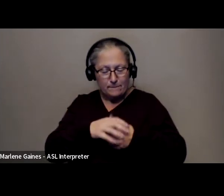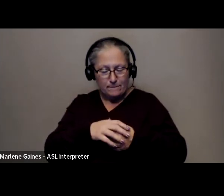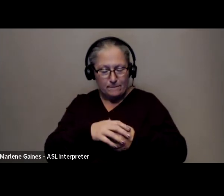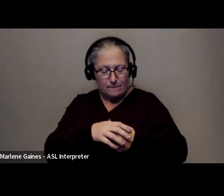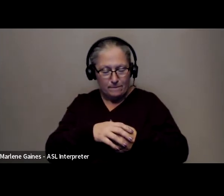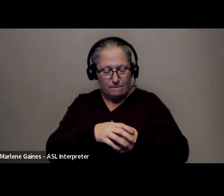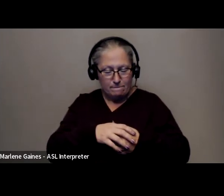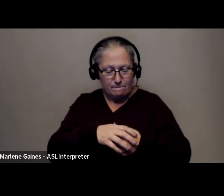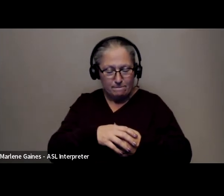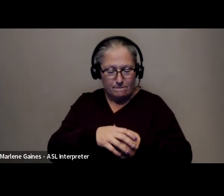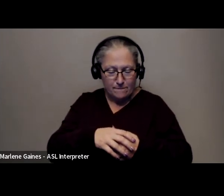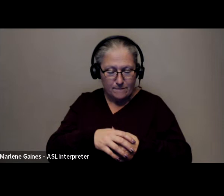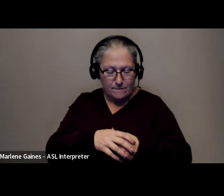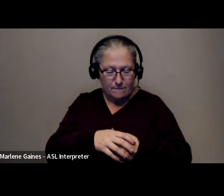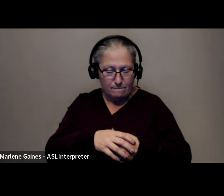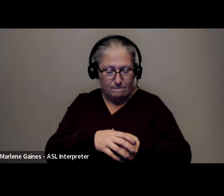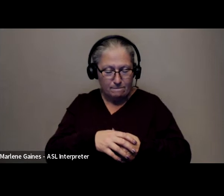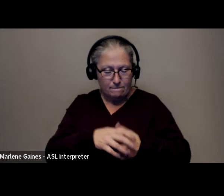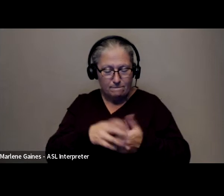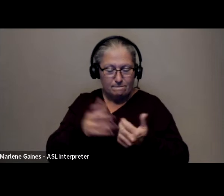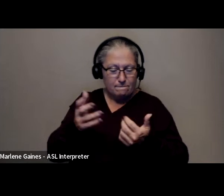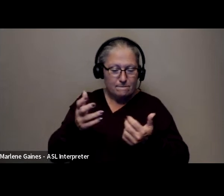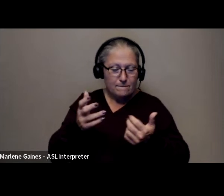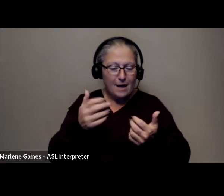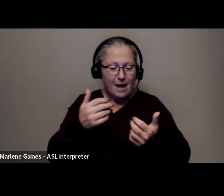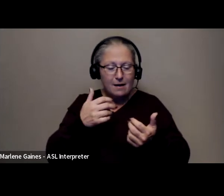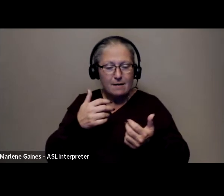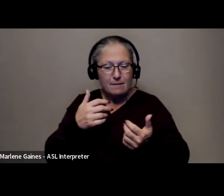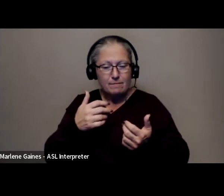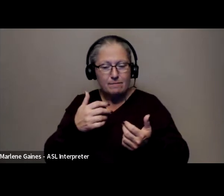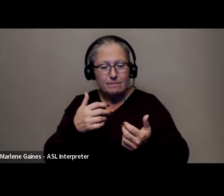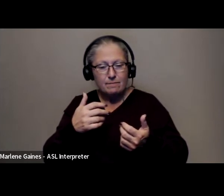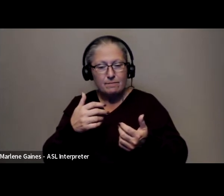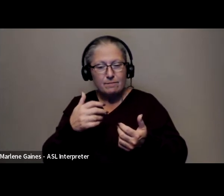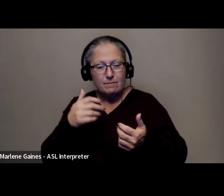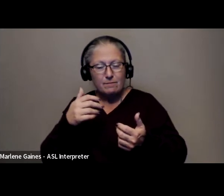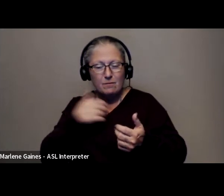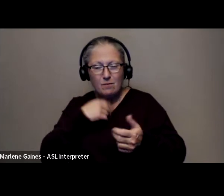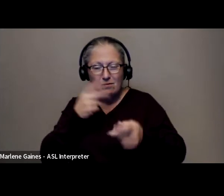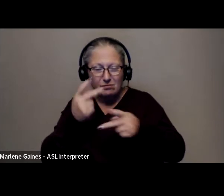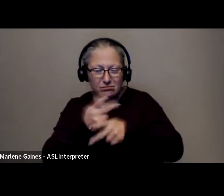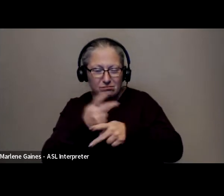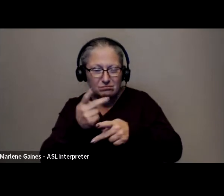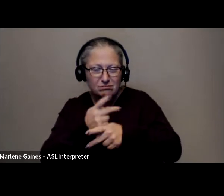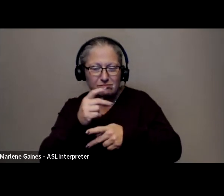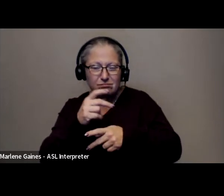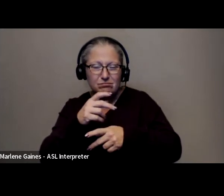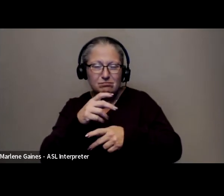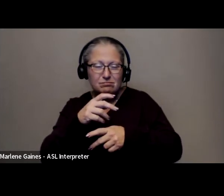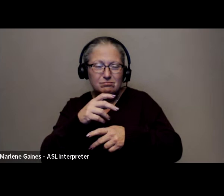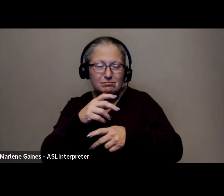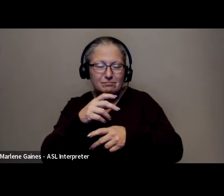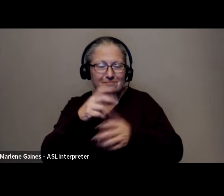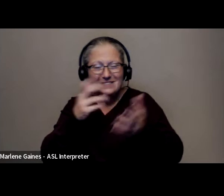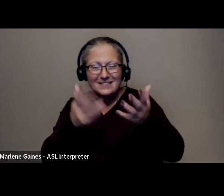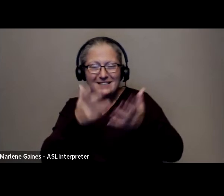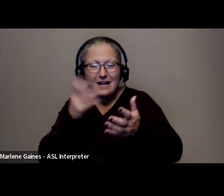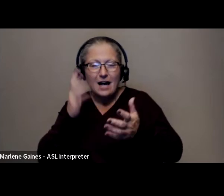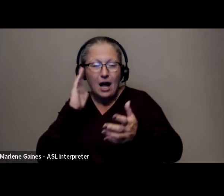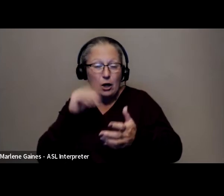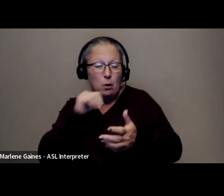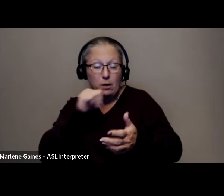there a better way we could, you know, we're doing anecdotal stuff, and I know we're not doing, and it's probably